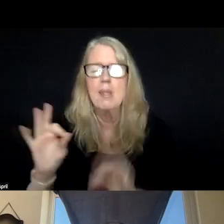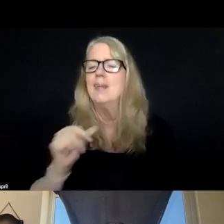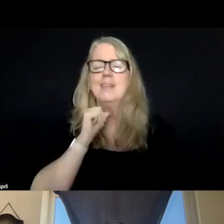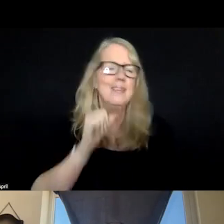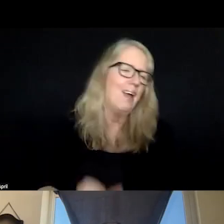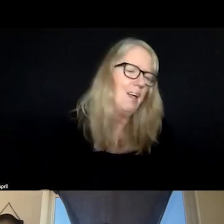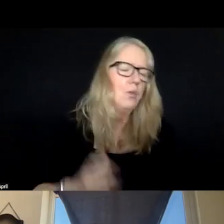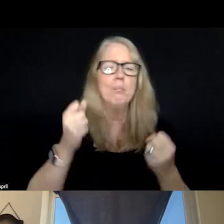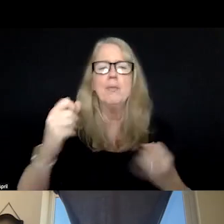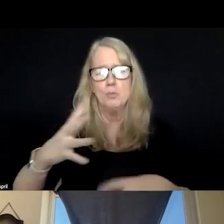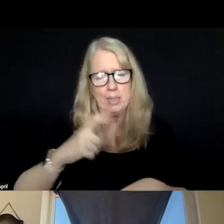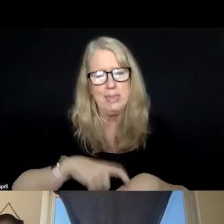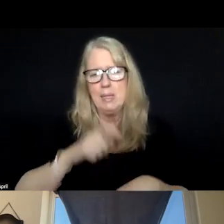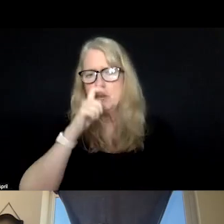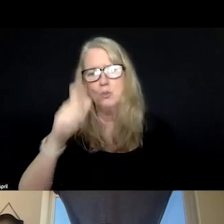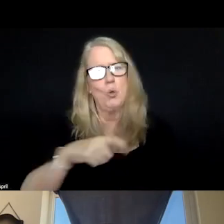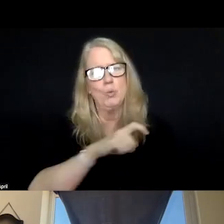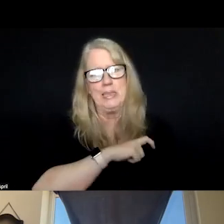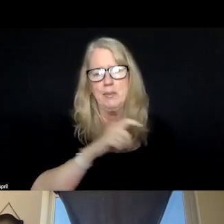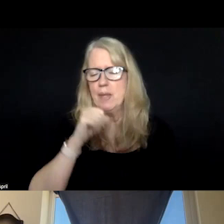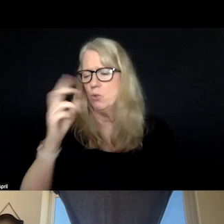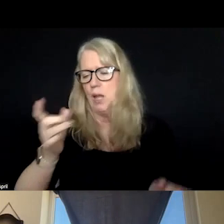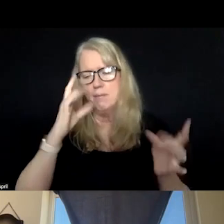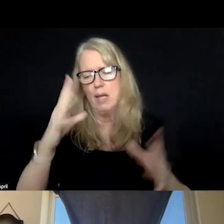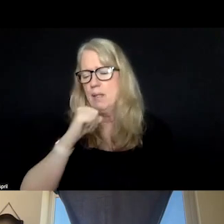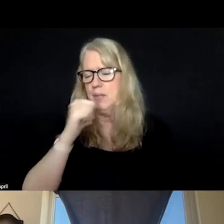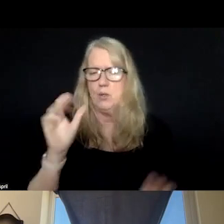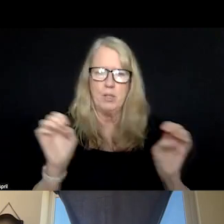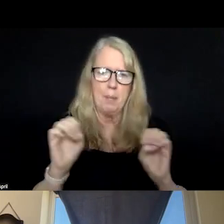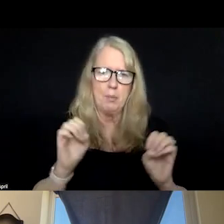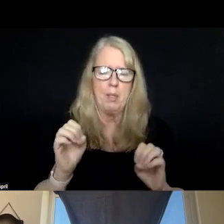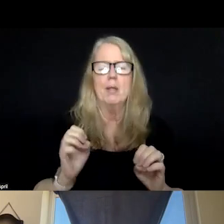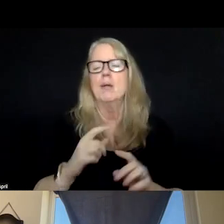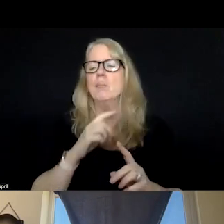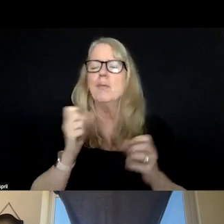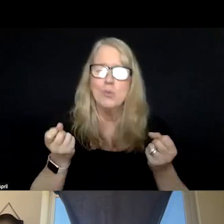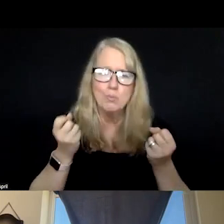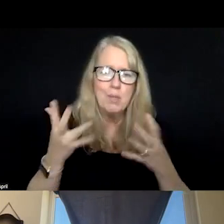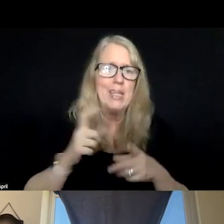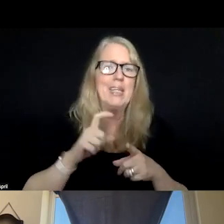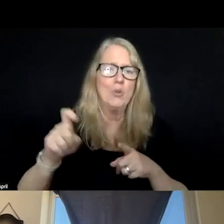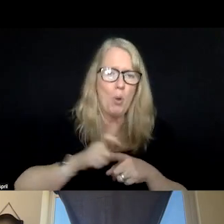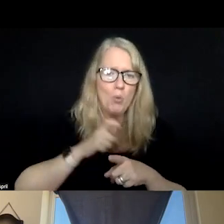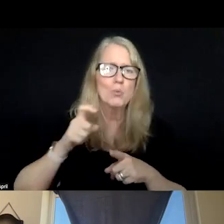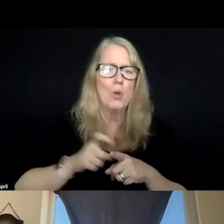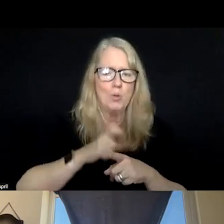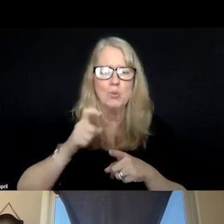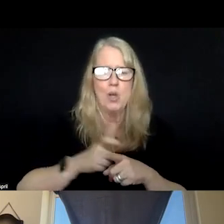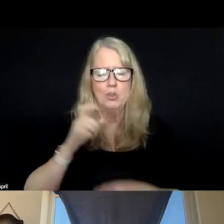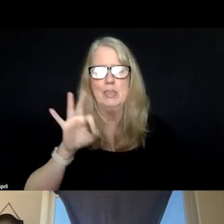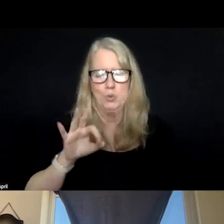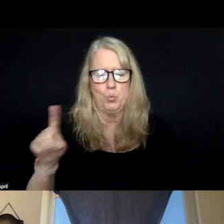law enforcement, that are nonviolent, that are not emergency. And there are also so many calls that come into 911